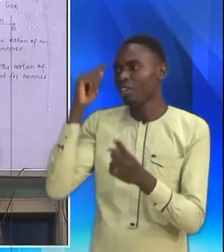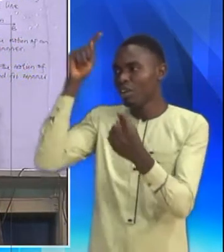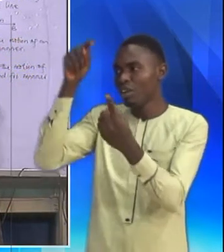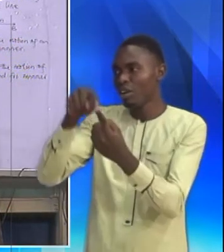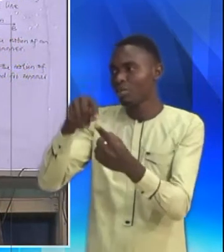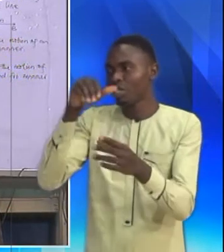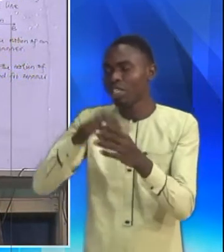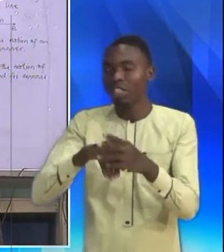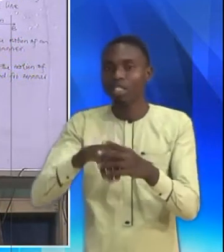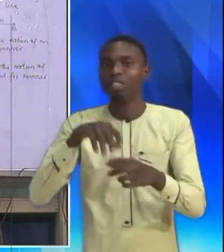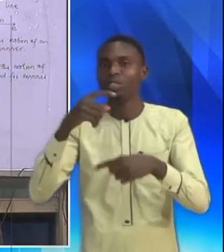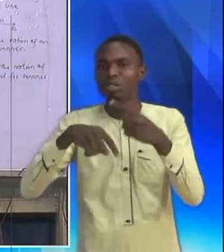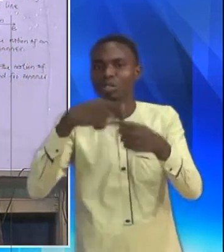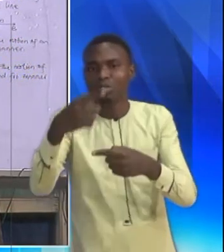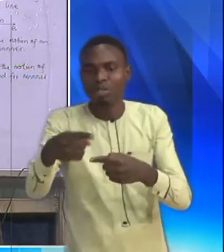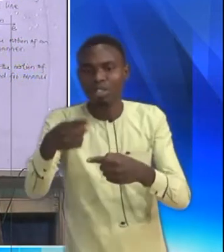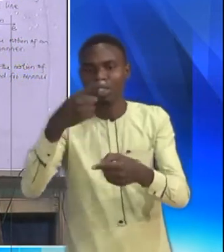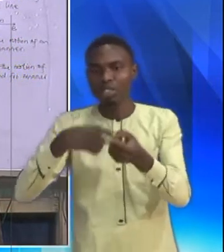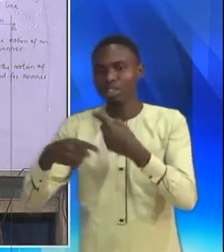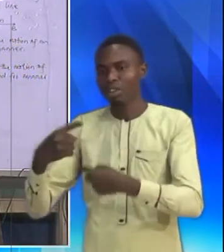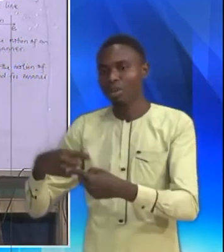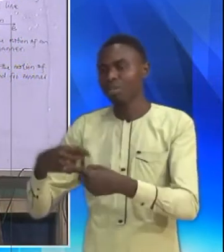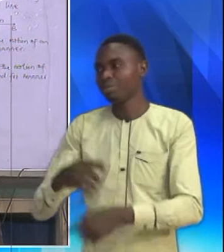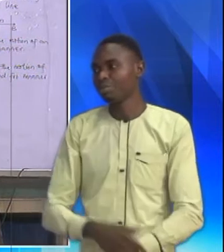its acceleration is directed, look at it. For example,